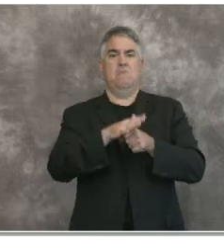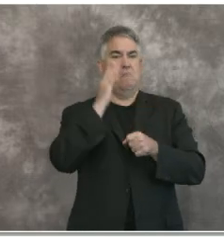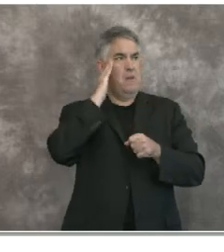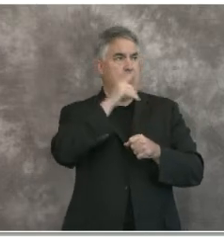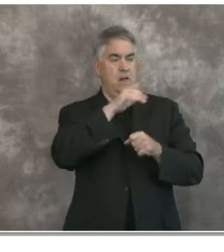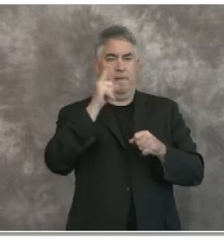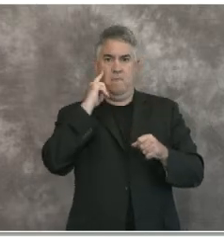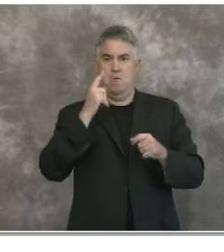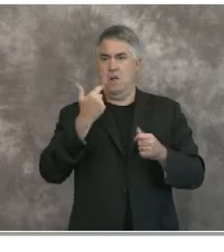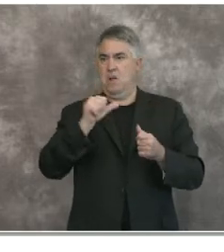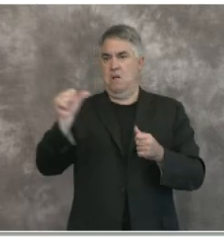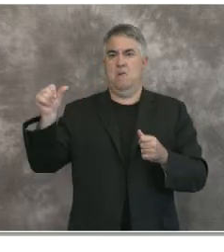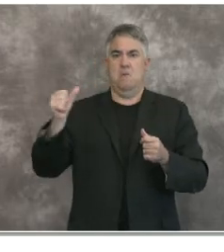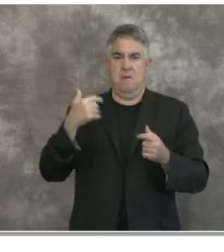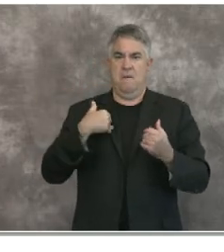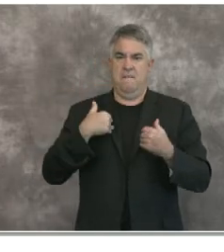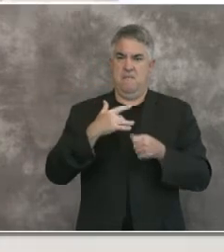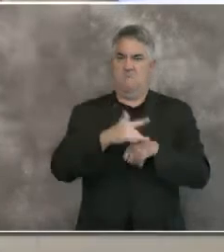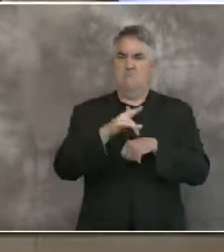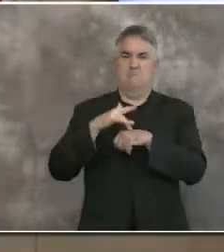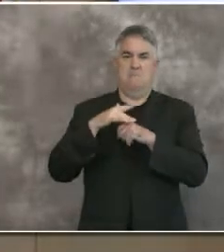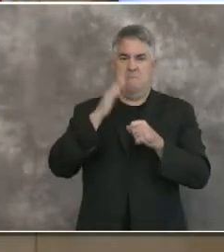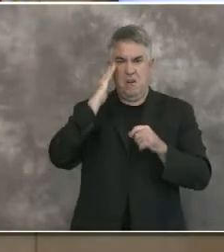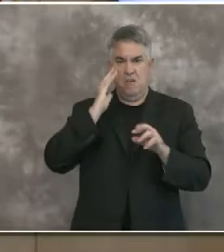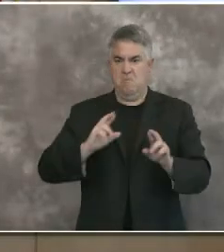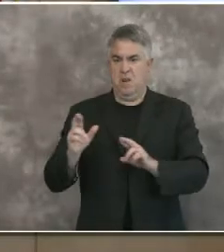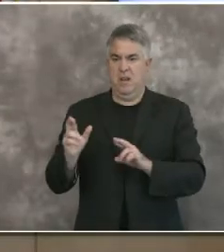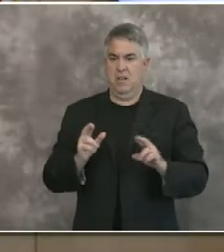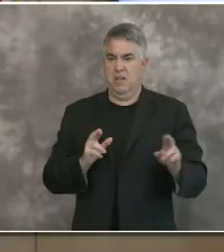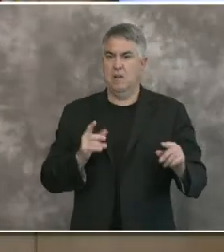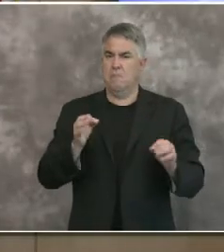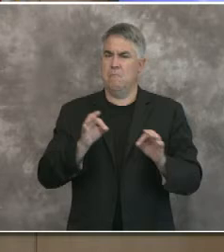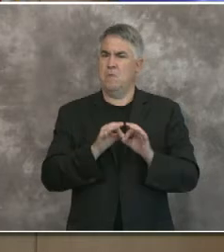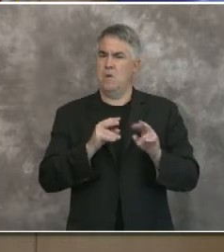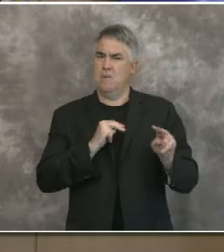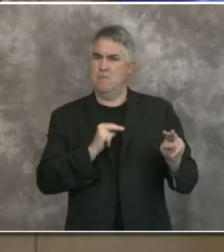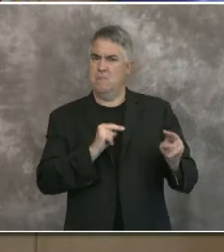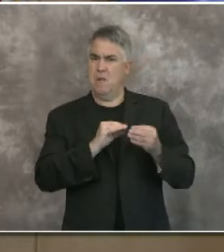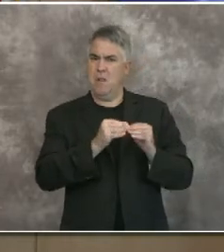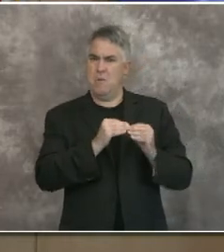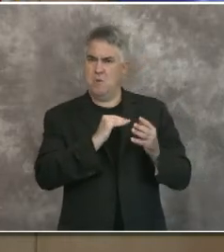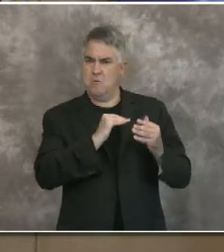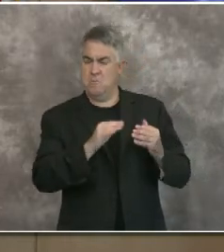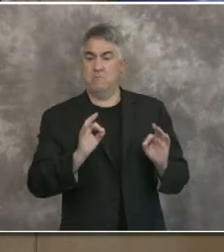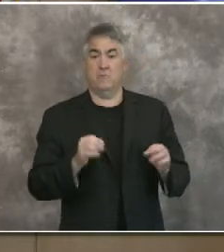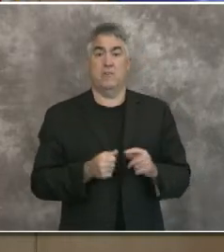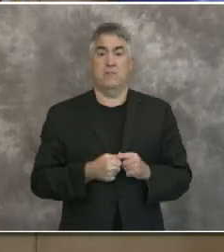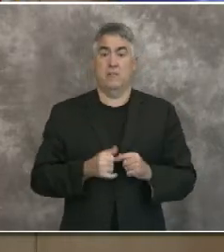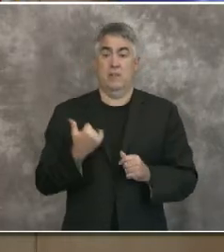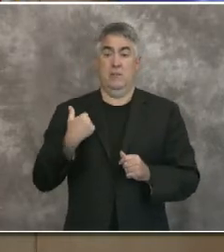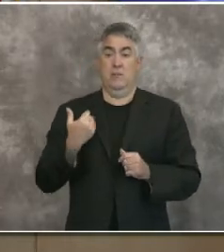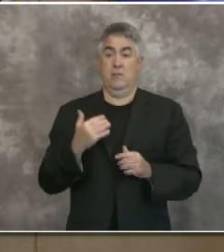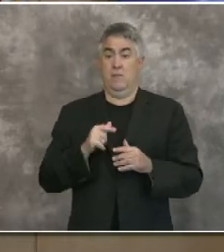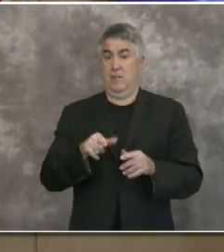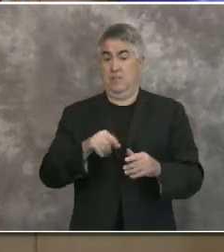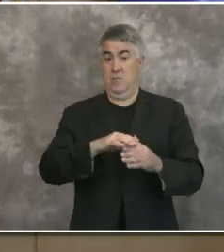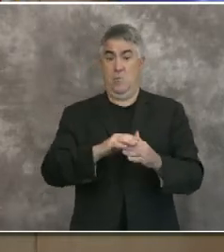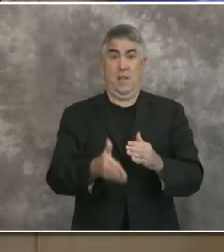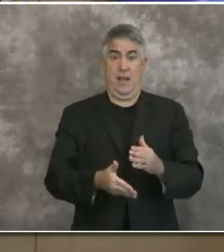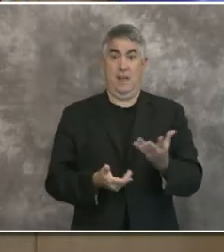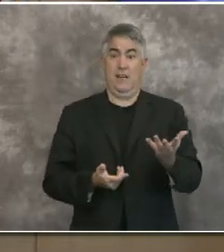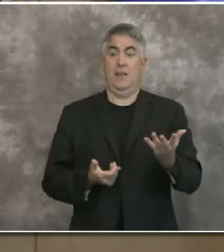that we assess and use. As we head into the weekend, we really want to encourage everyone who is out for